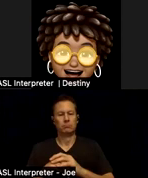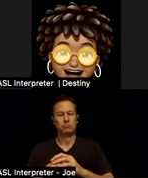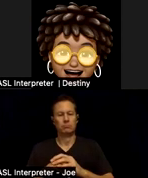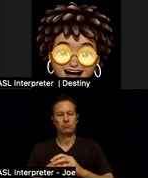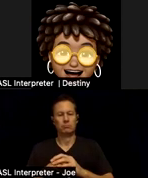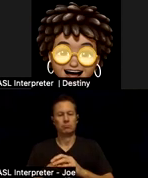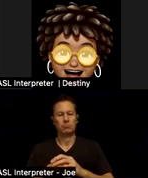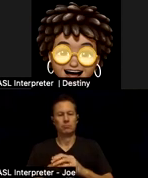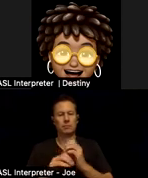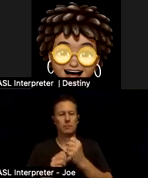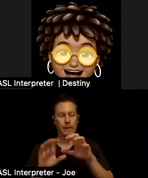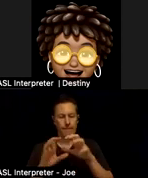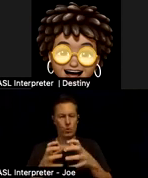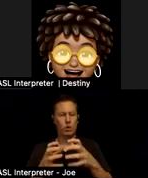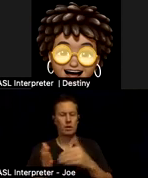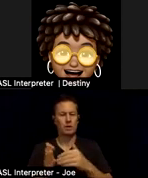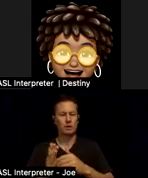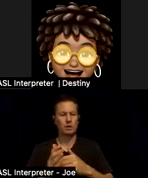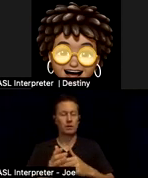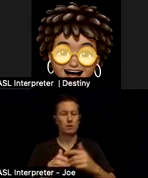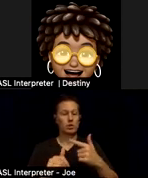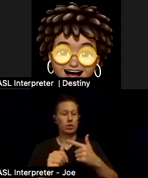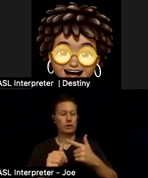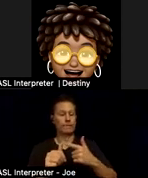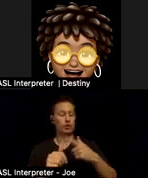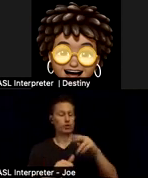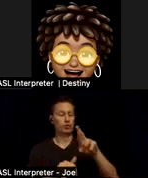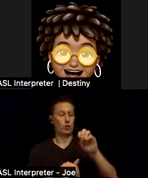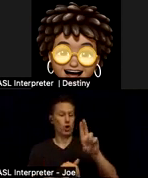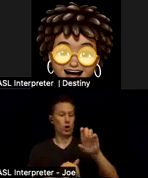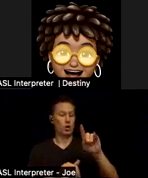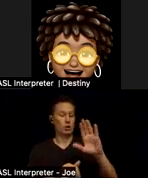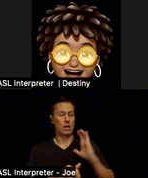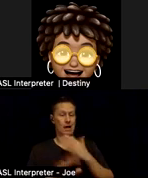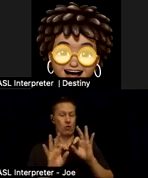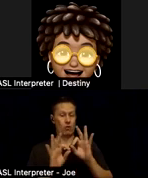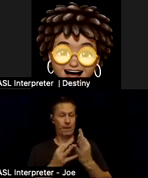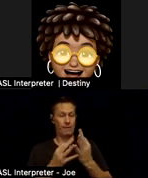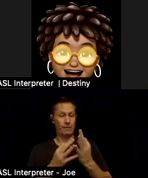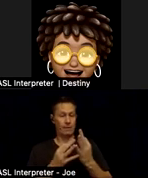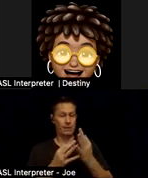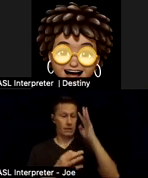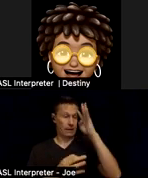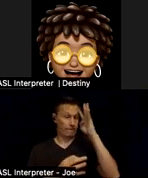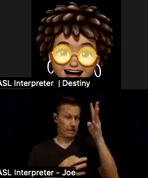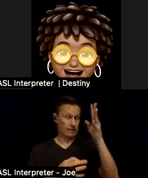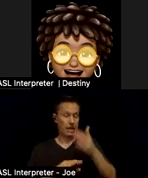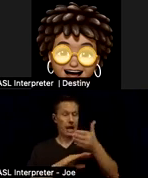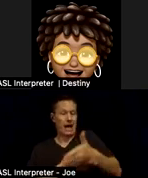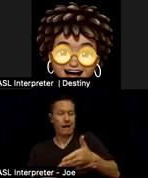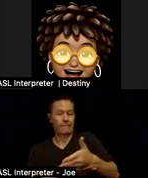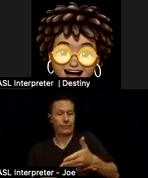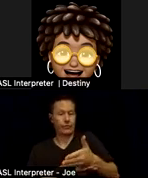And this is actually the very first product our family created. After the Northridge earthquake, this was the first item